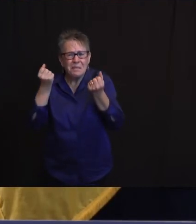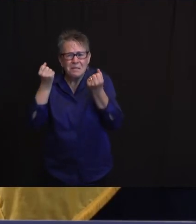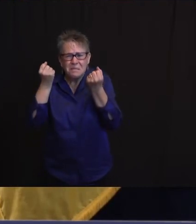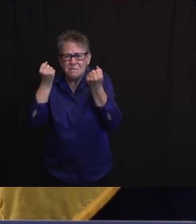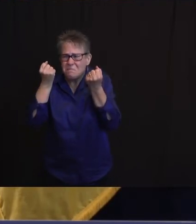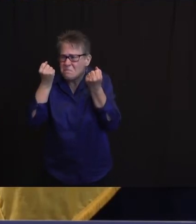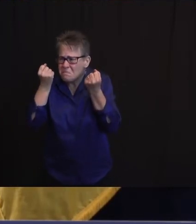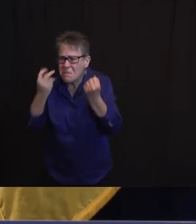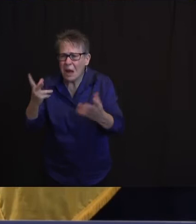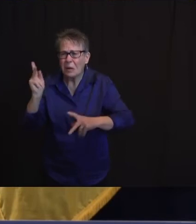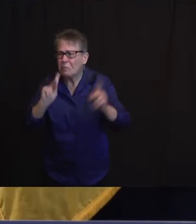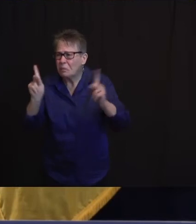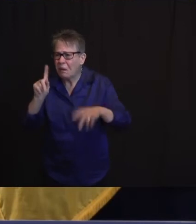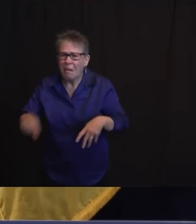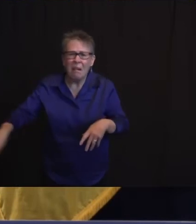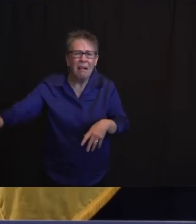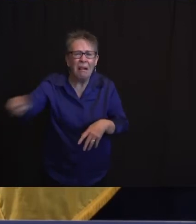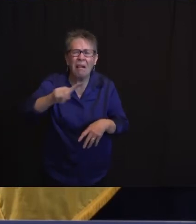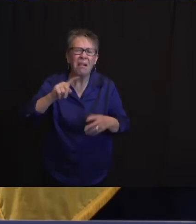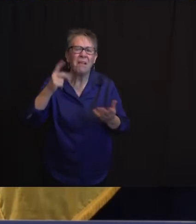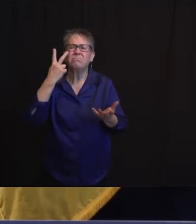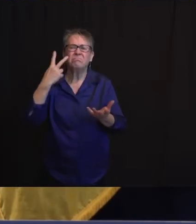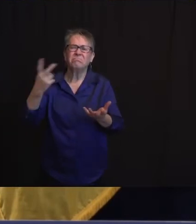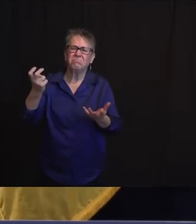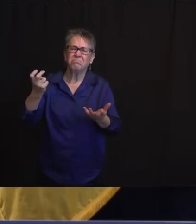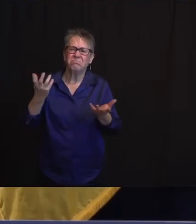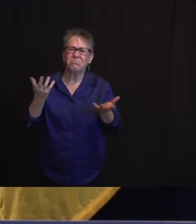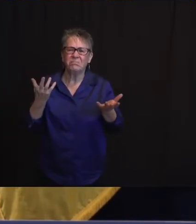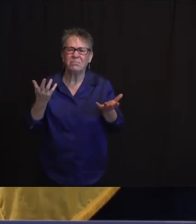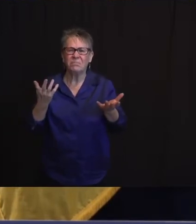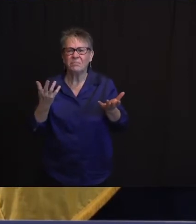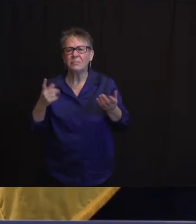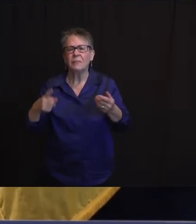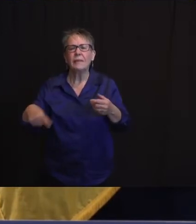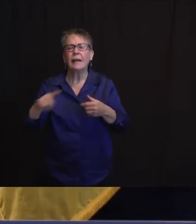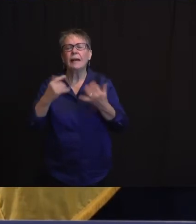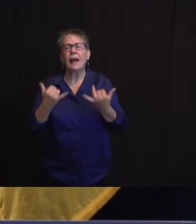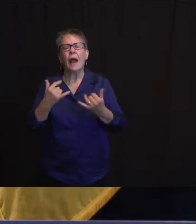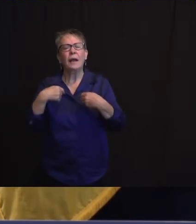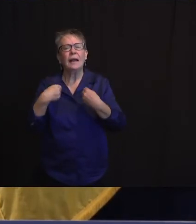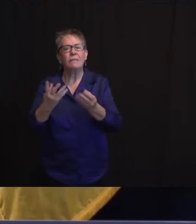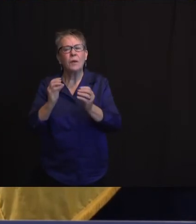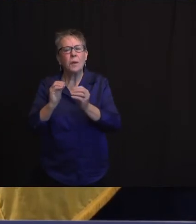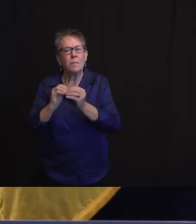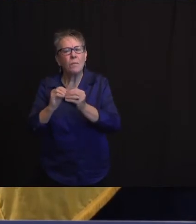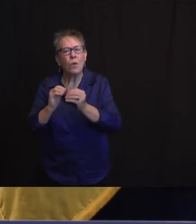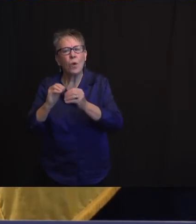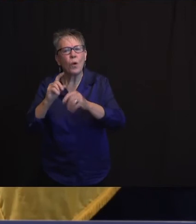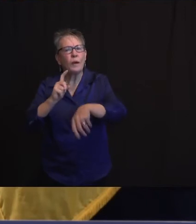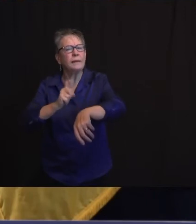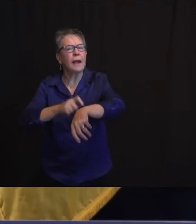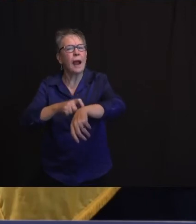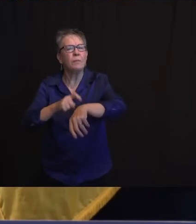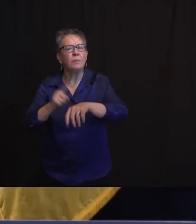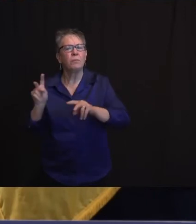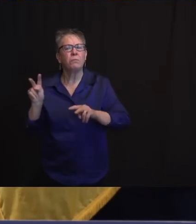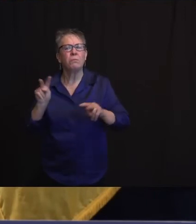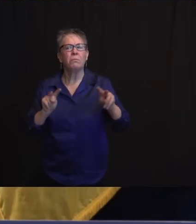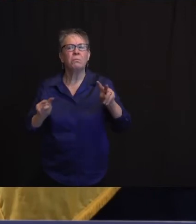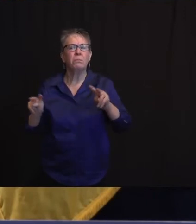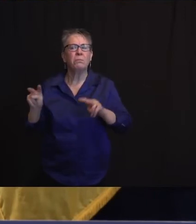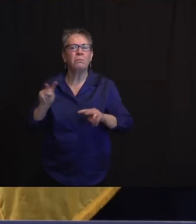time and the lack of horror stories associated with vaccinations, and that's where we are now. We're now beginning